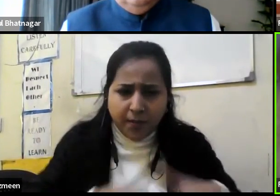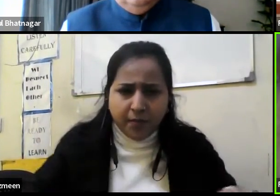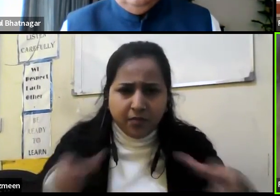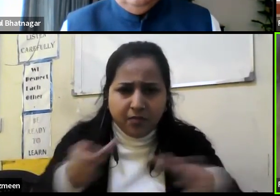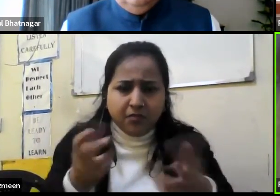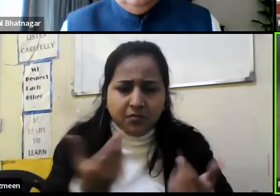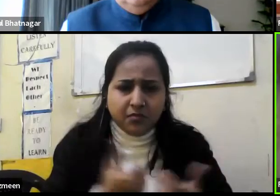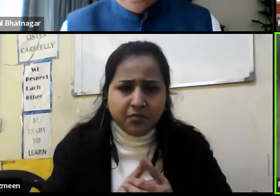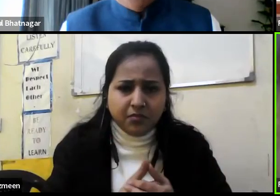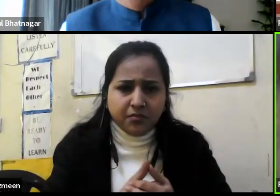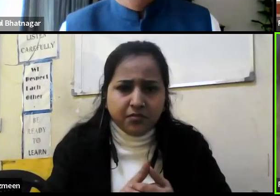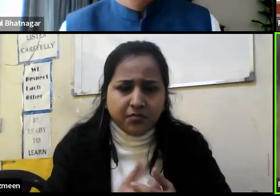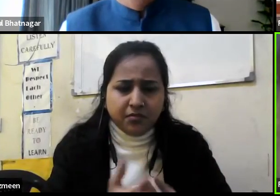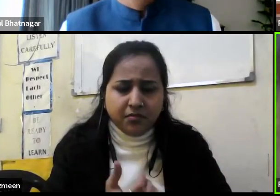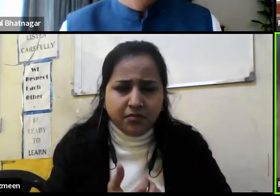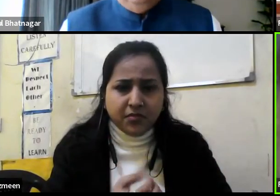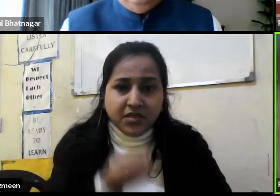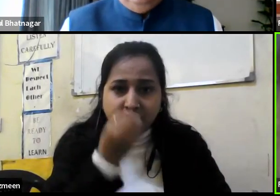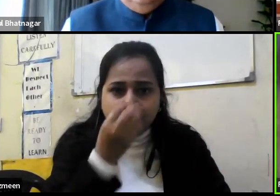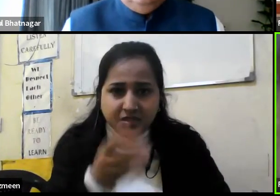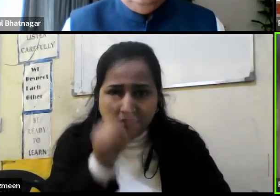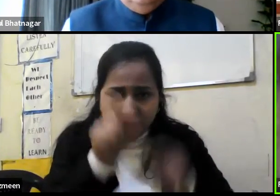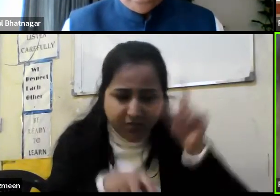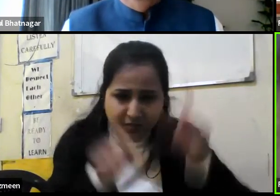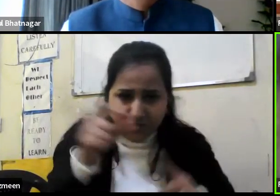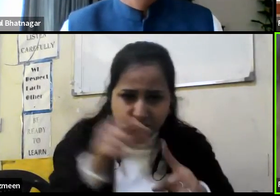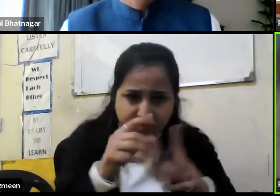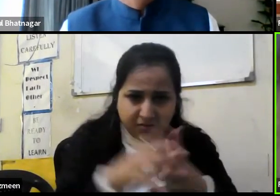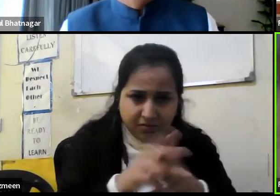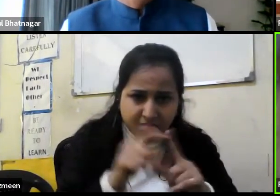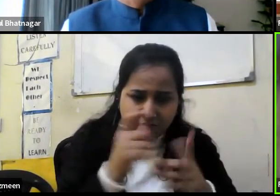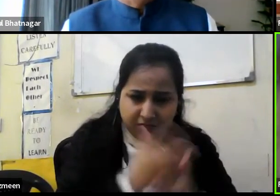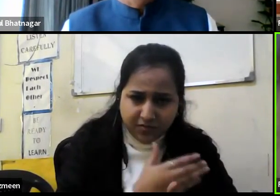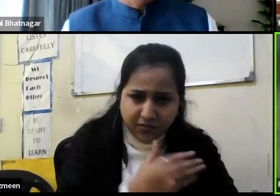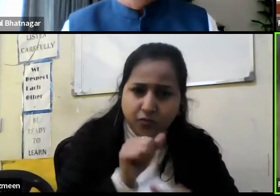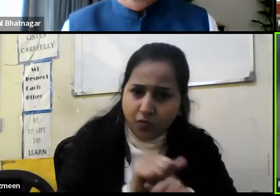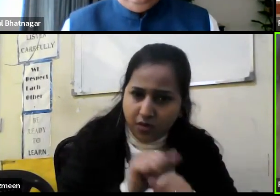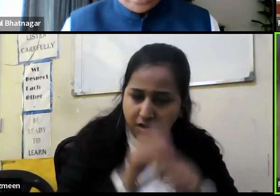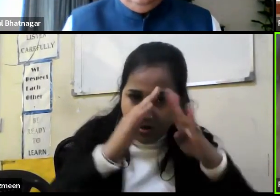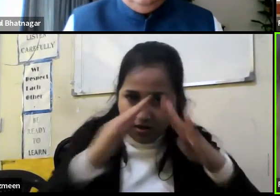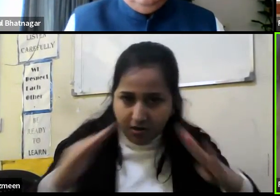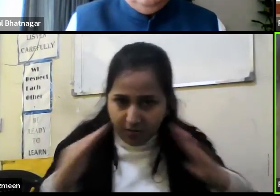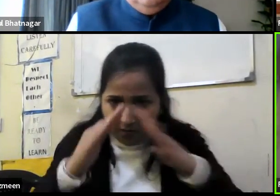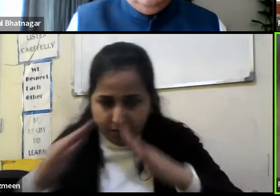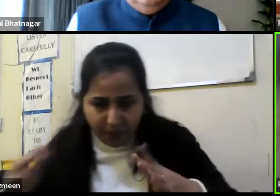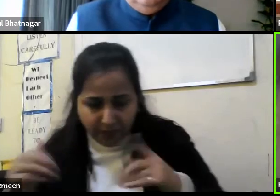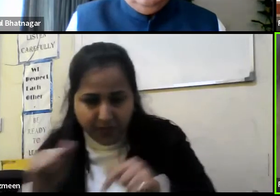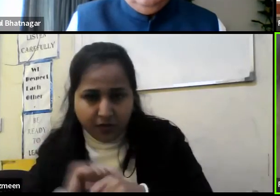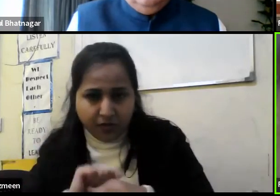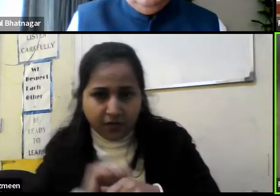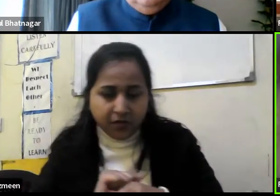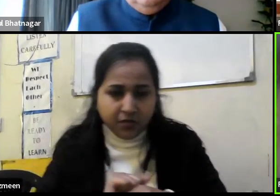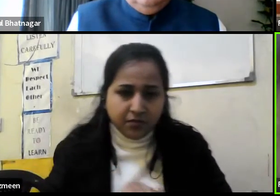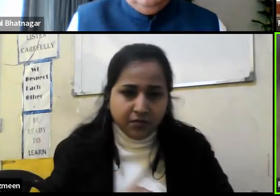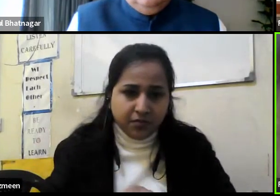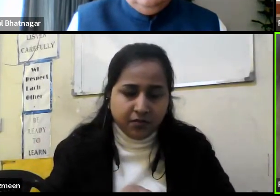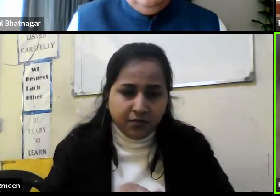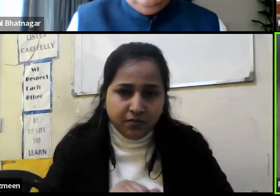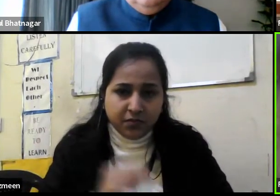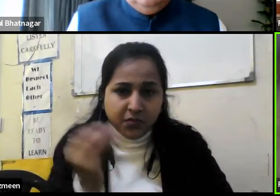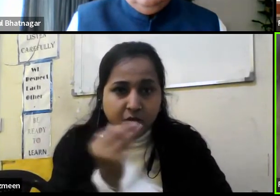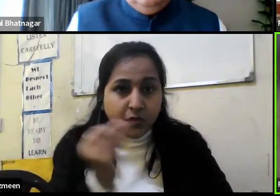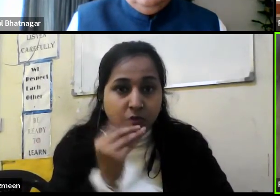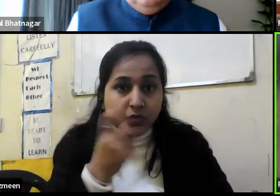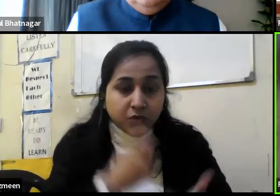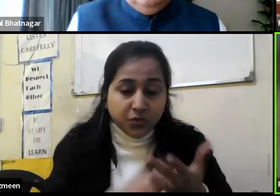actually made it even more easier for people with PWD, because working from home has made it a lot more easier. What was certain kind of roles